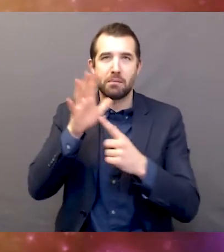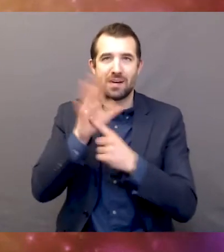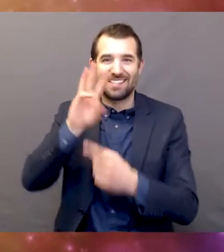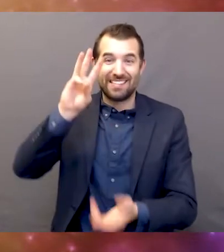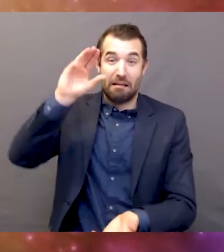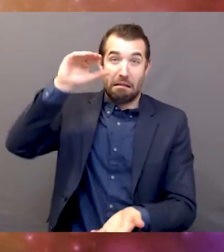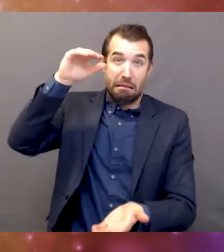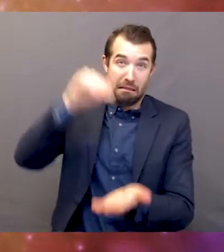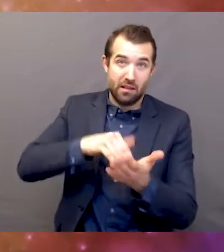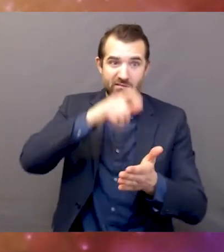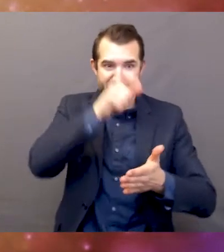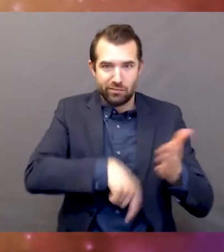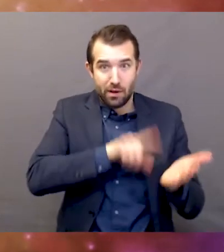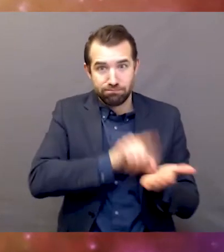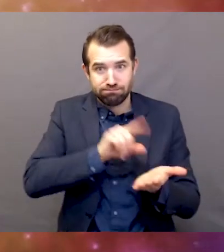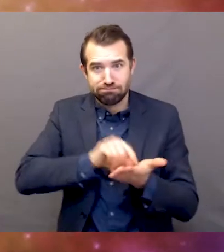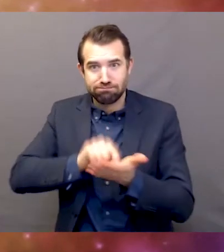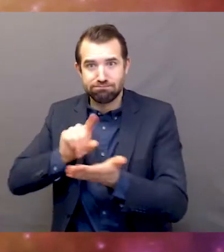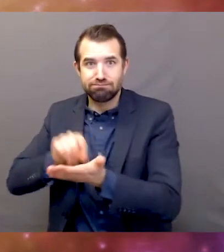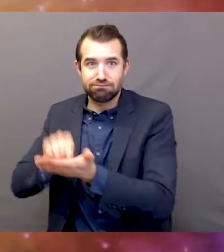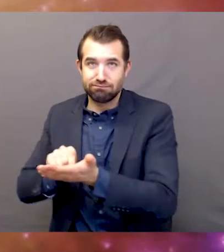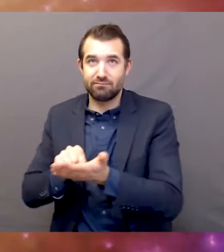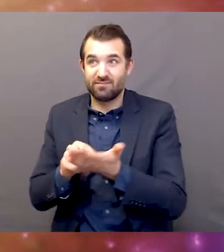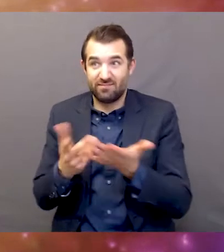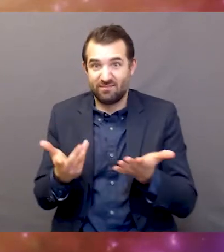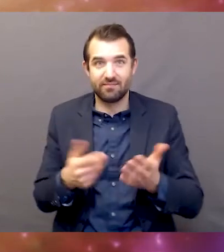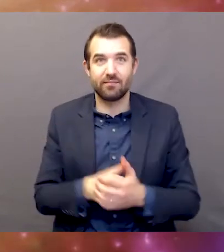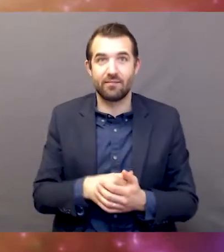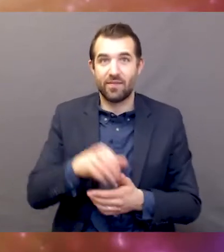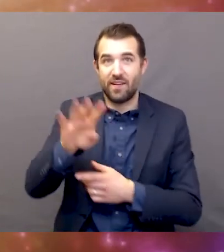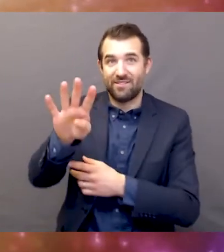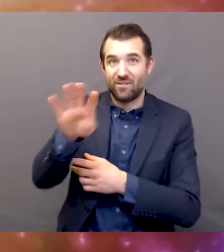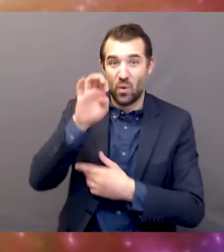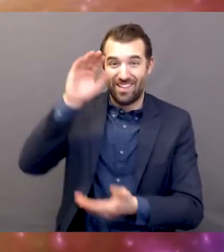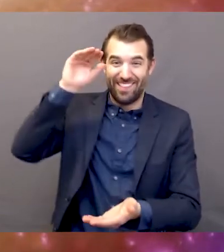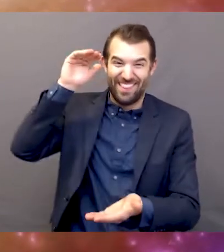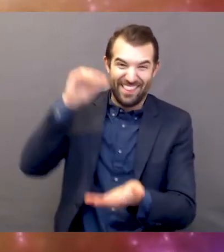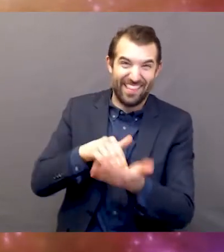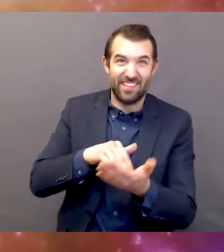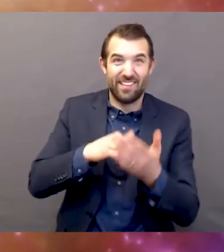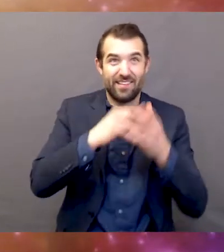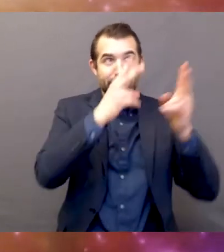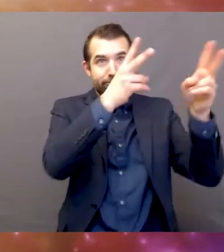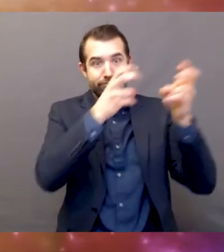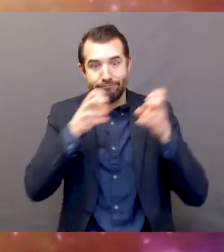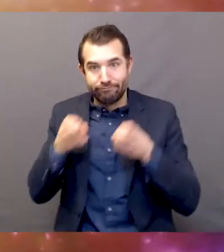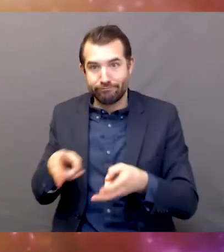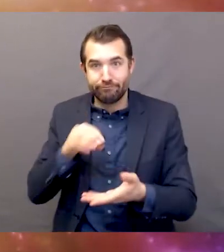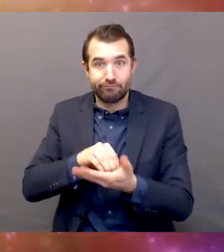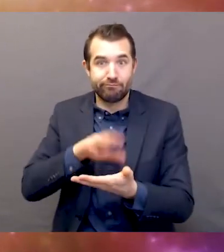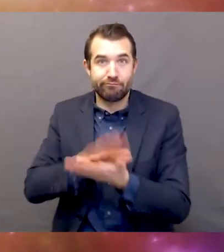it. So it's the most popular elliptical galaxy in our observable universe, and it has about 400,000 citations. It's the envy of